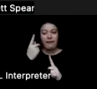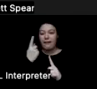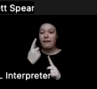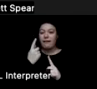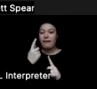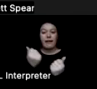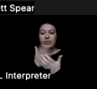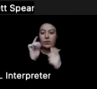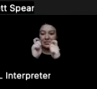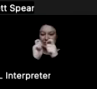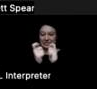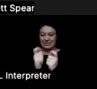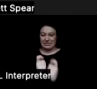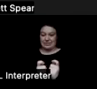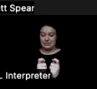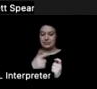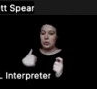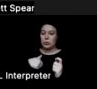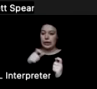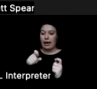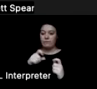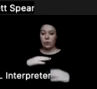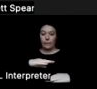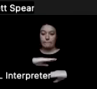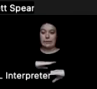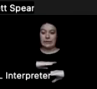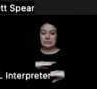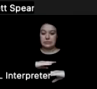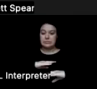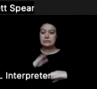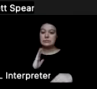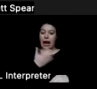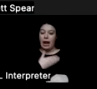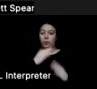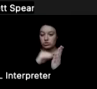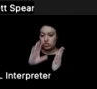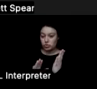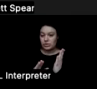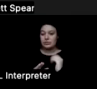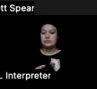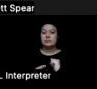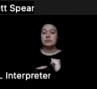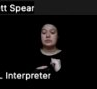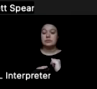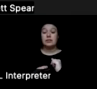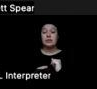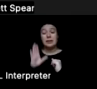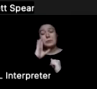meet, right, the growing trends as well as the needs of our students today, which certainly will be different than the ones of tomorrow.